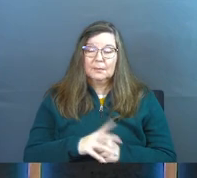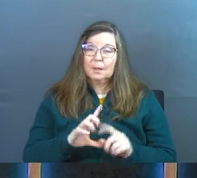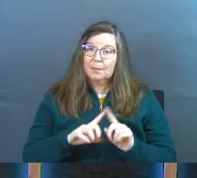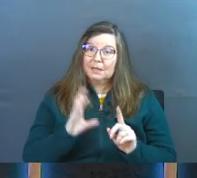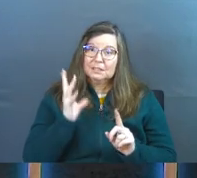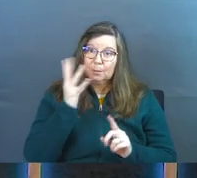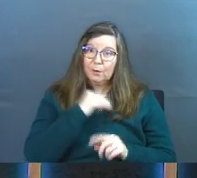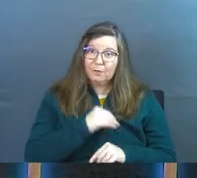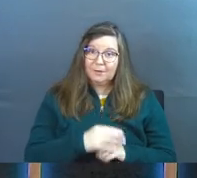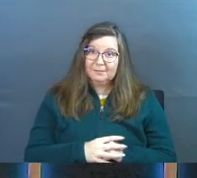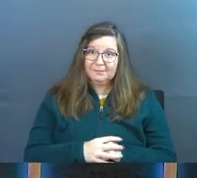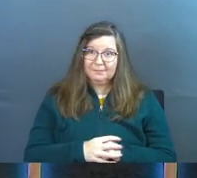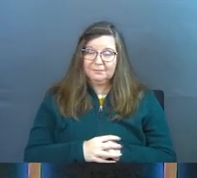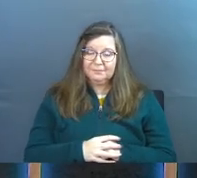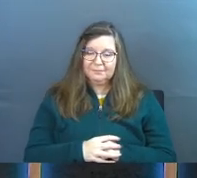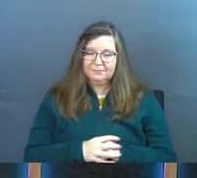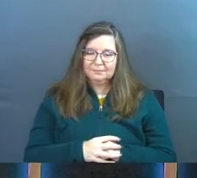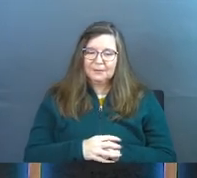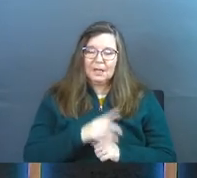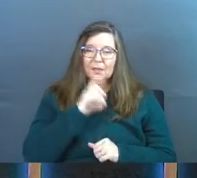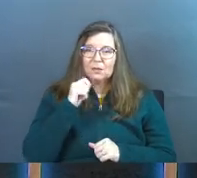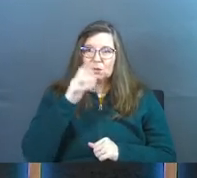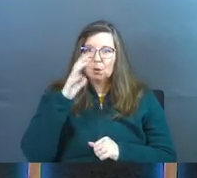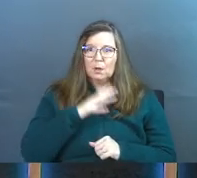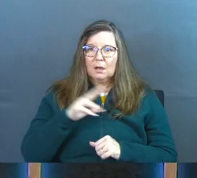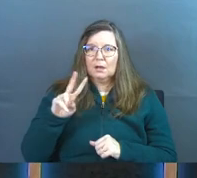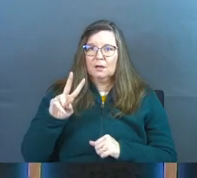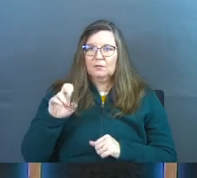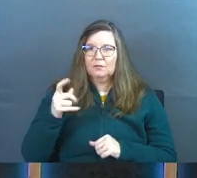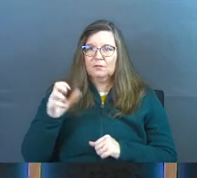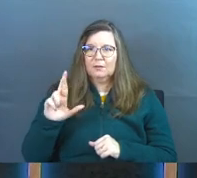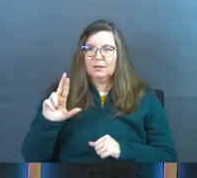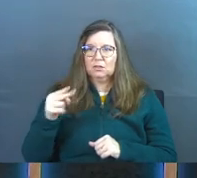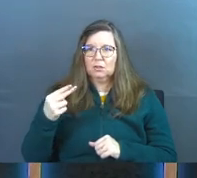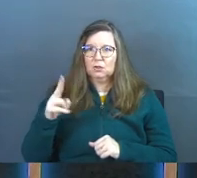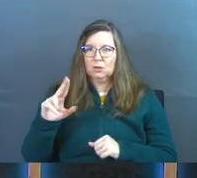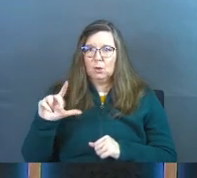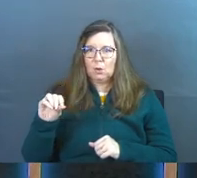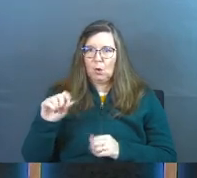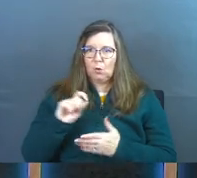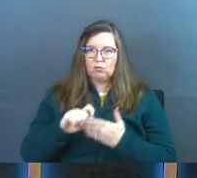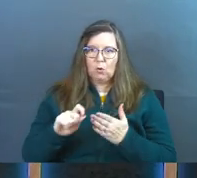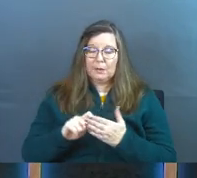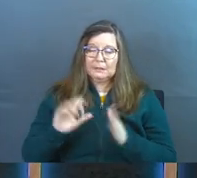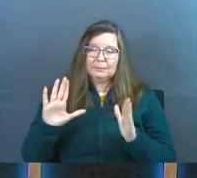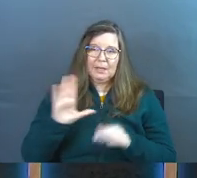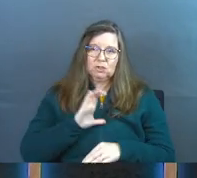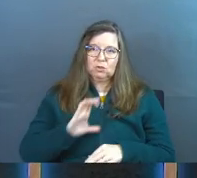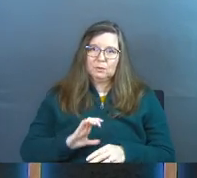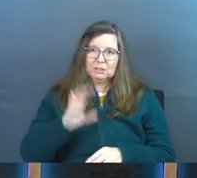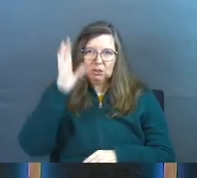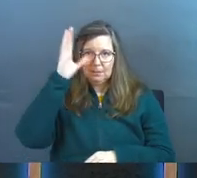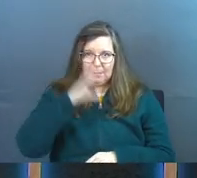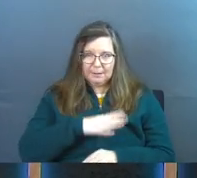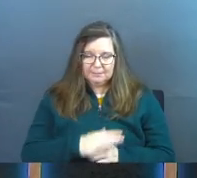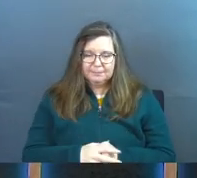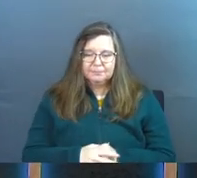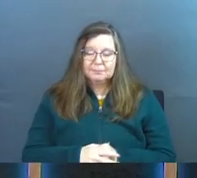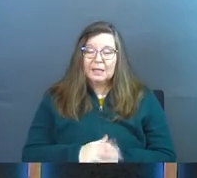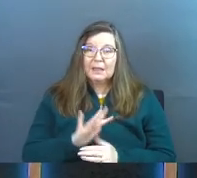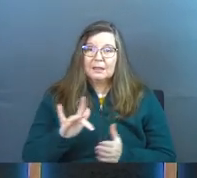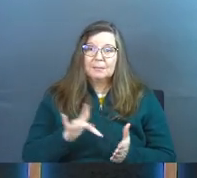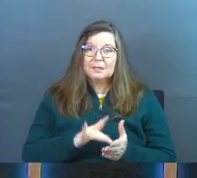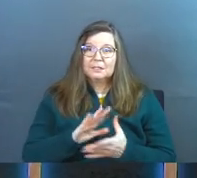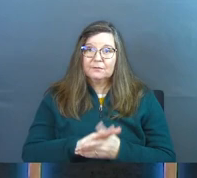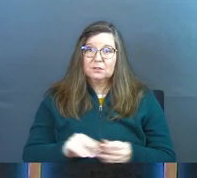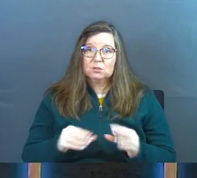But it's beautiful. And this old guy, Victor Hugo, wrote this, and he was this amazing Christian man. And in the